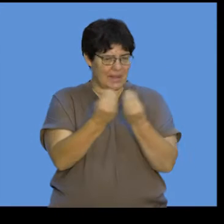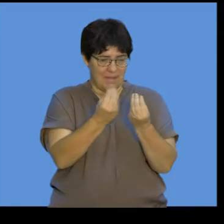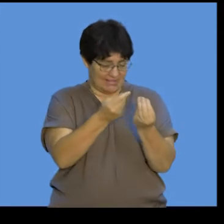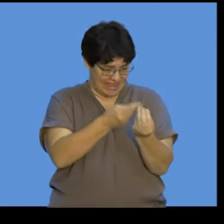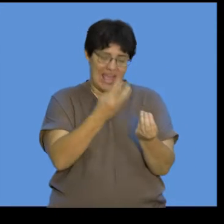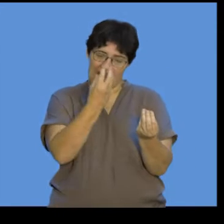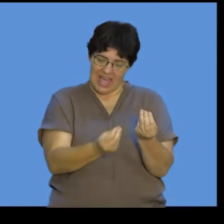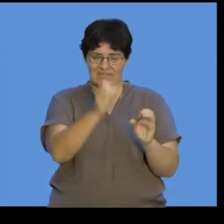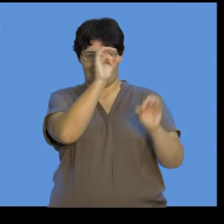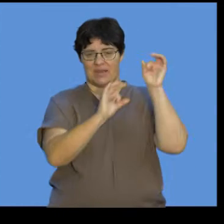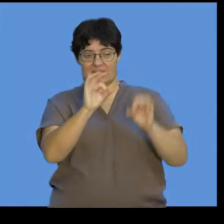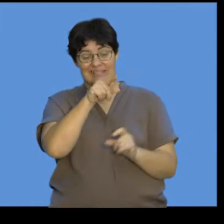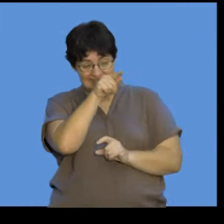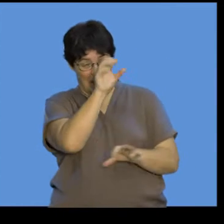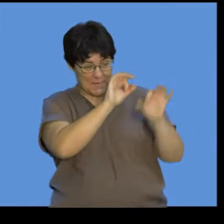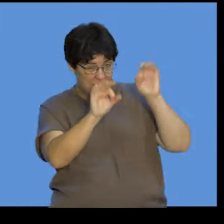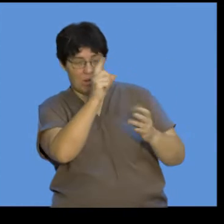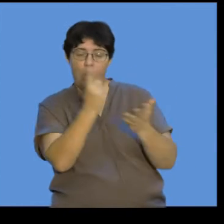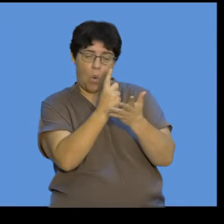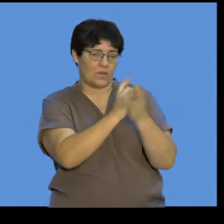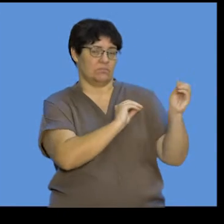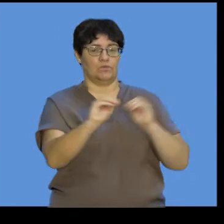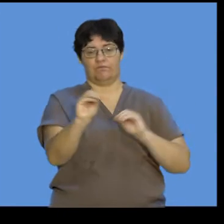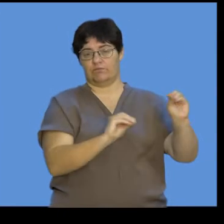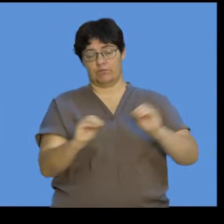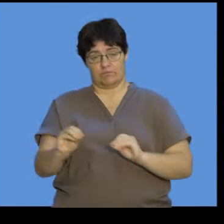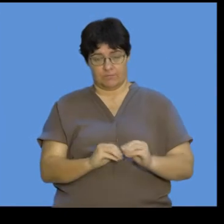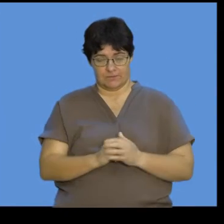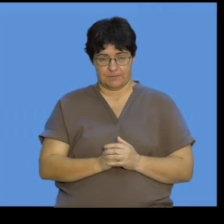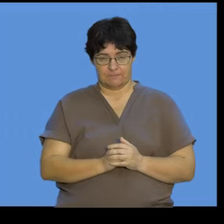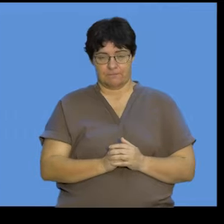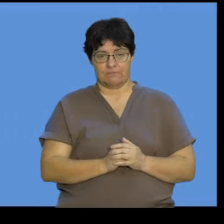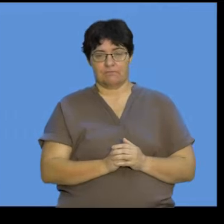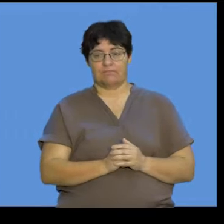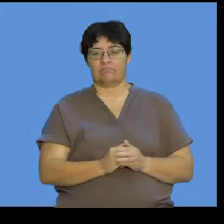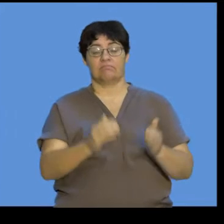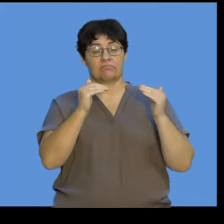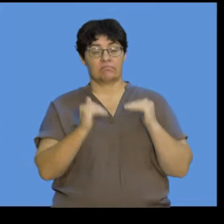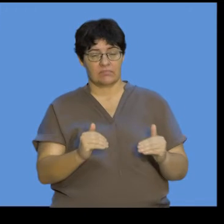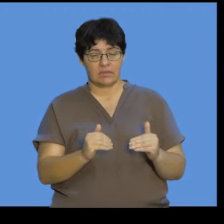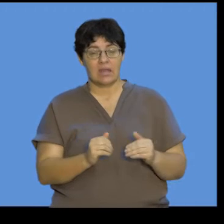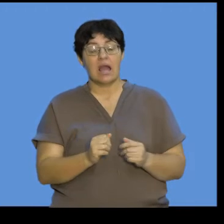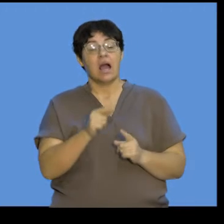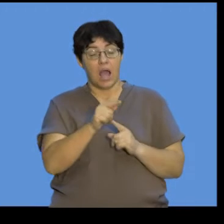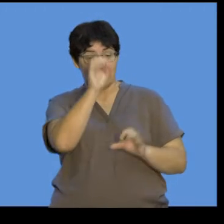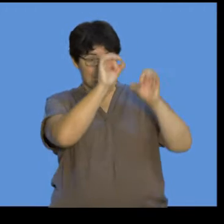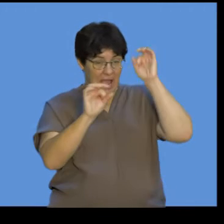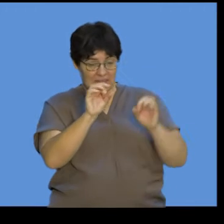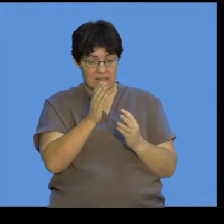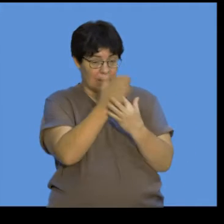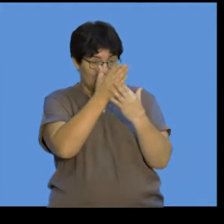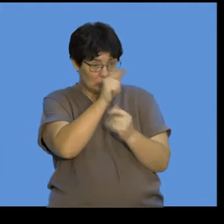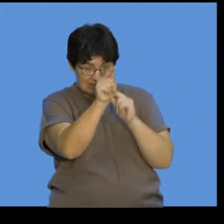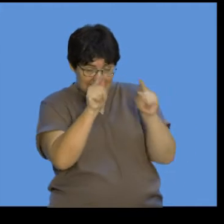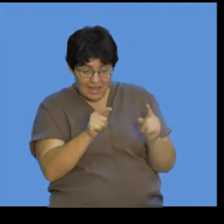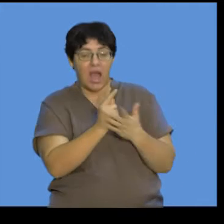particles that are in a constant state of motion. And furthermore, there are empty spaces between the particles. Okay, very, very